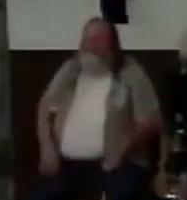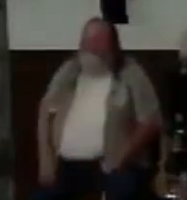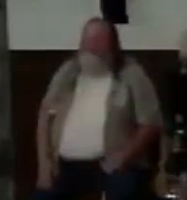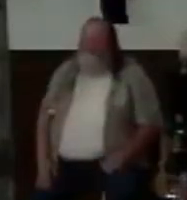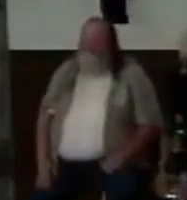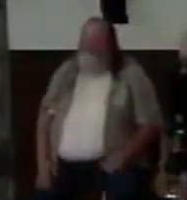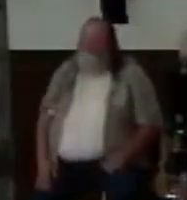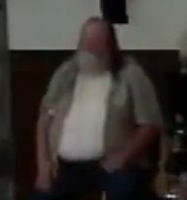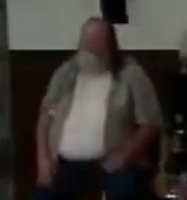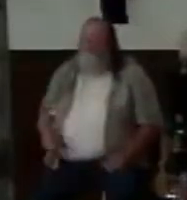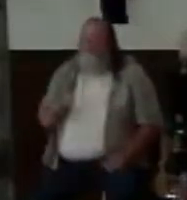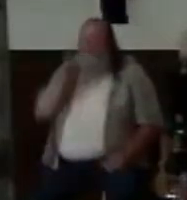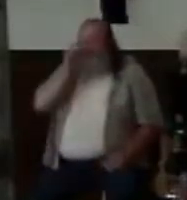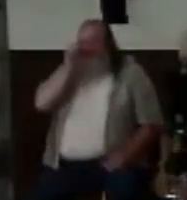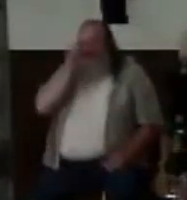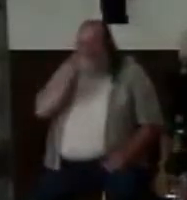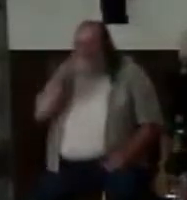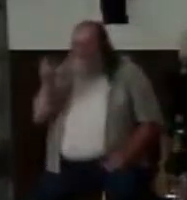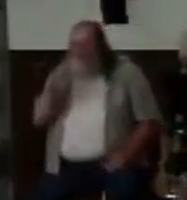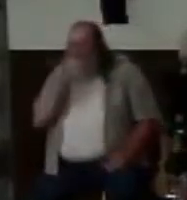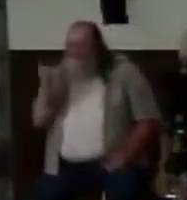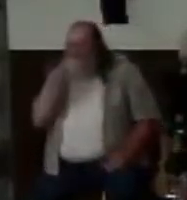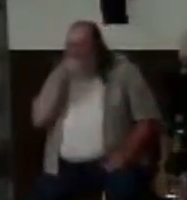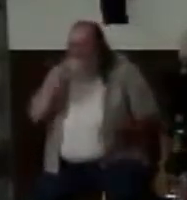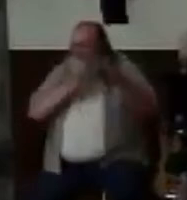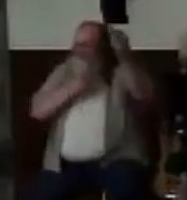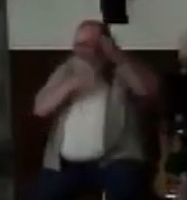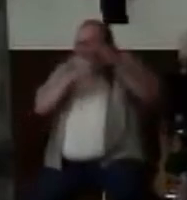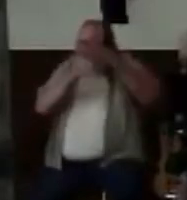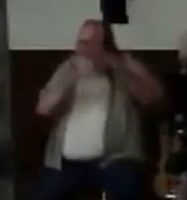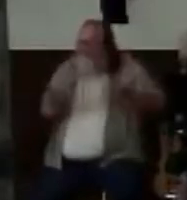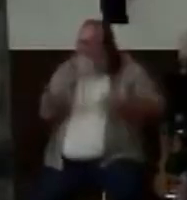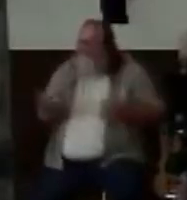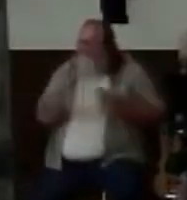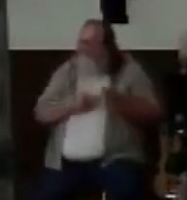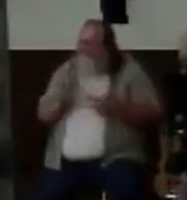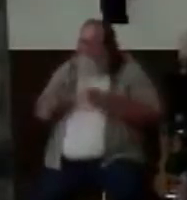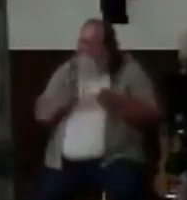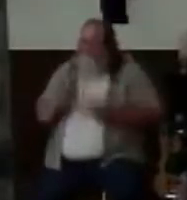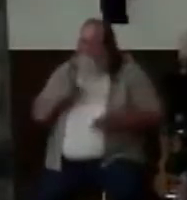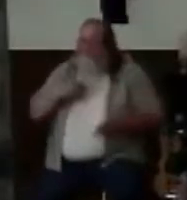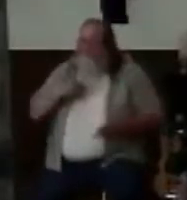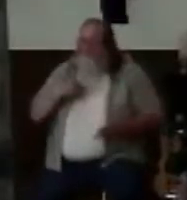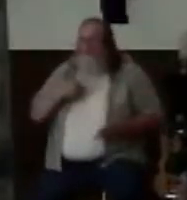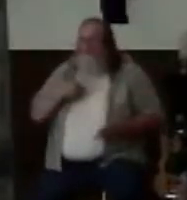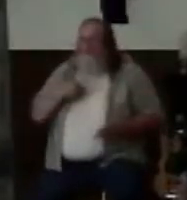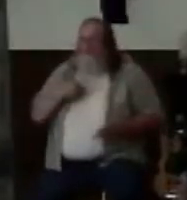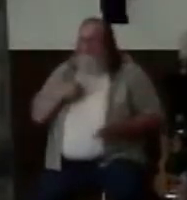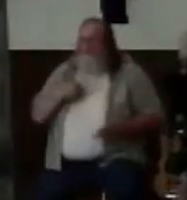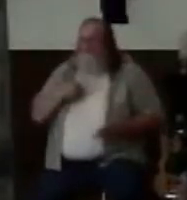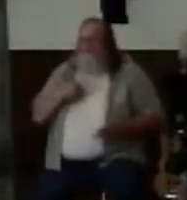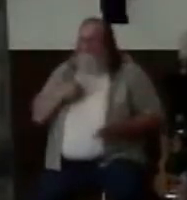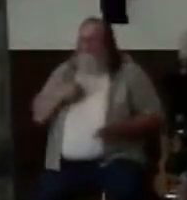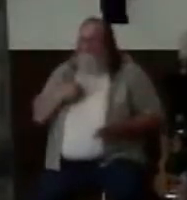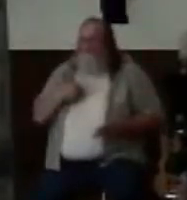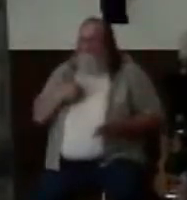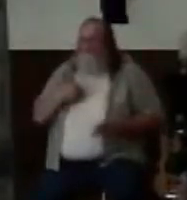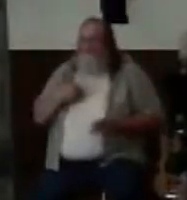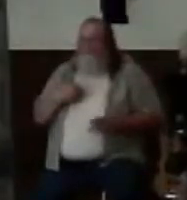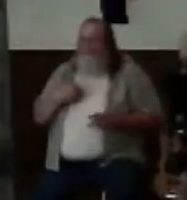And the only hope that these people had was in the relief their Messiah would bring